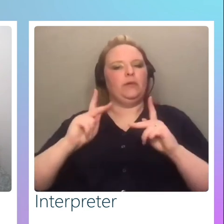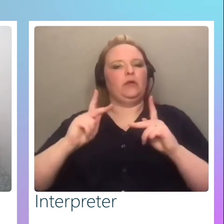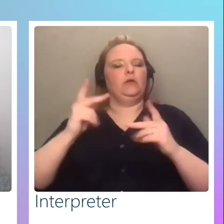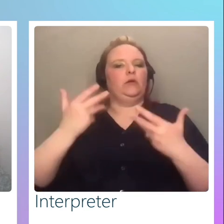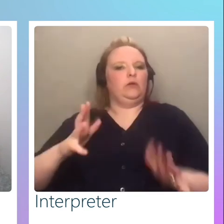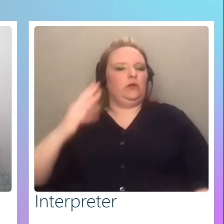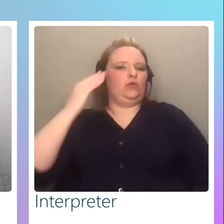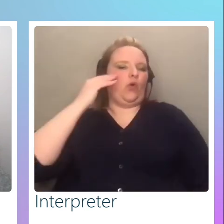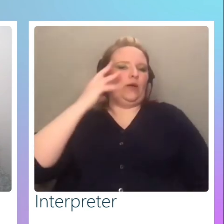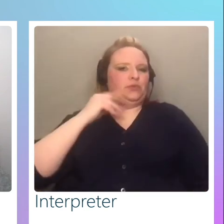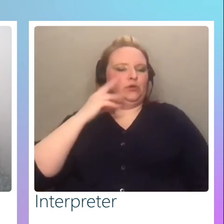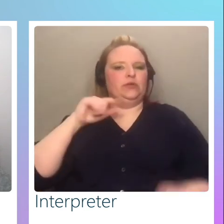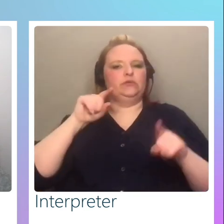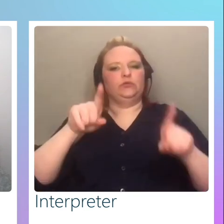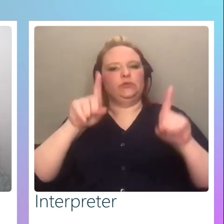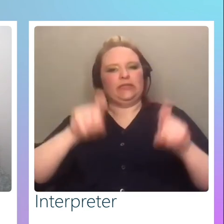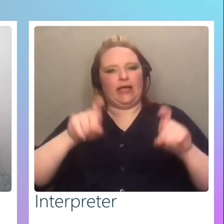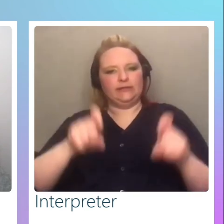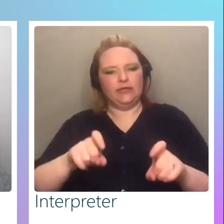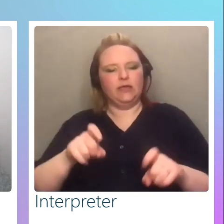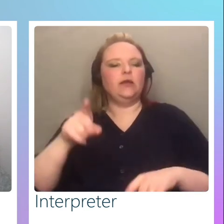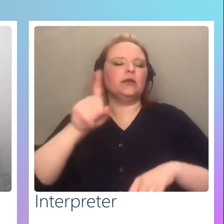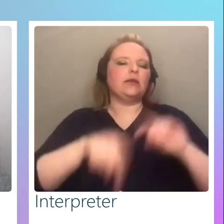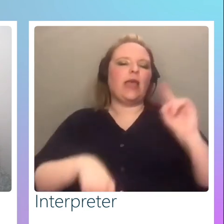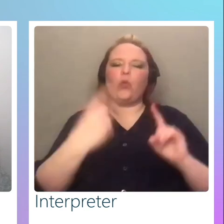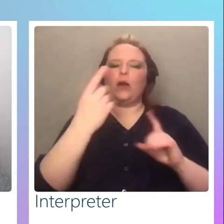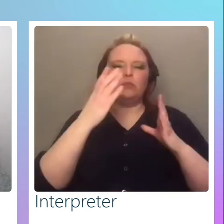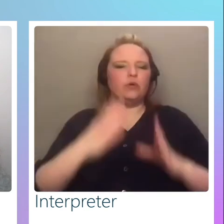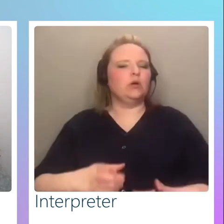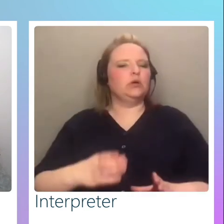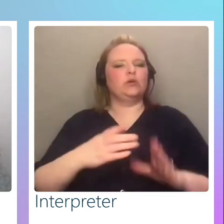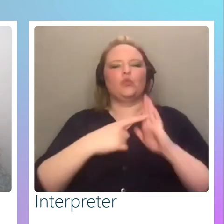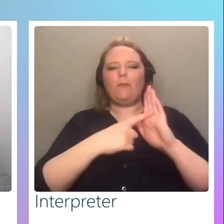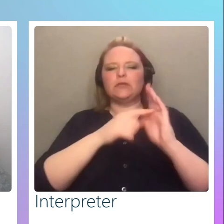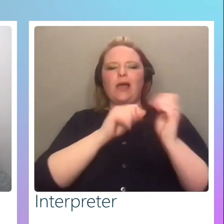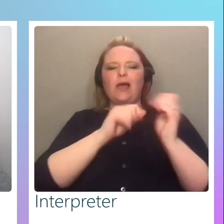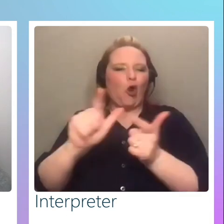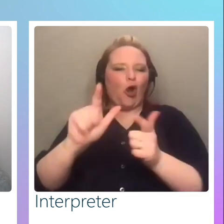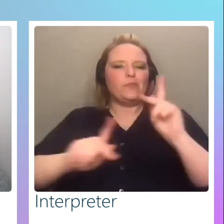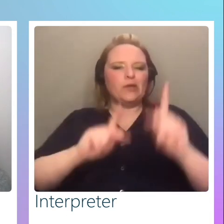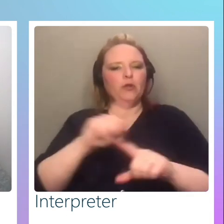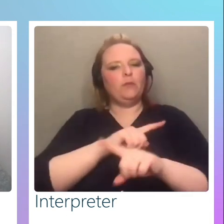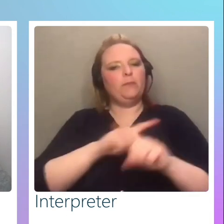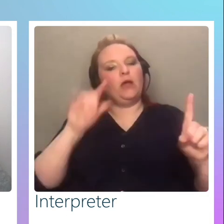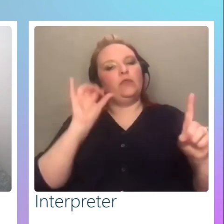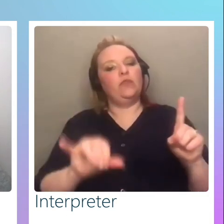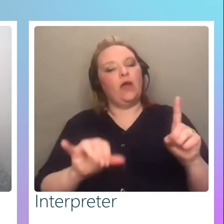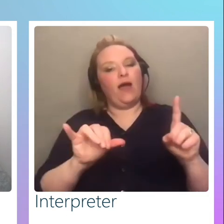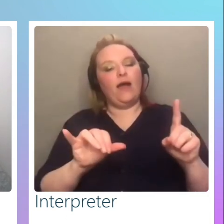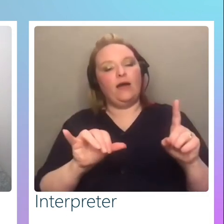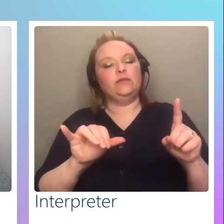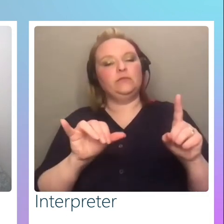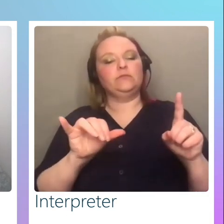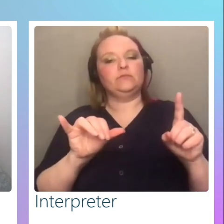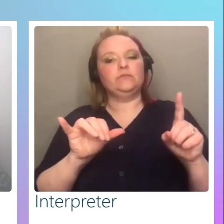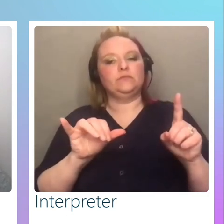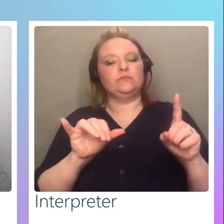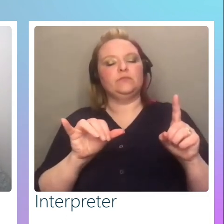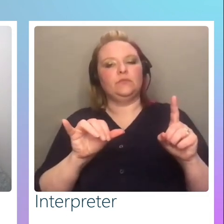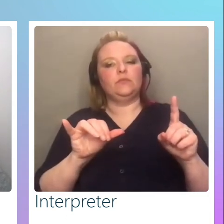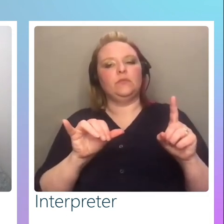testing. Obviously you can't have like one person speaking for everyone. And it is the kind of thing where,